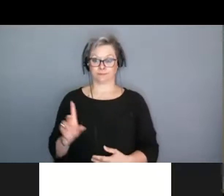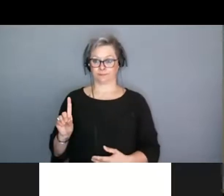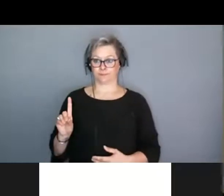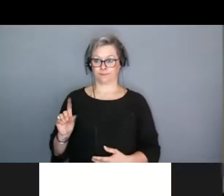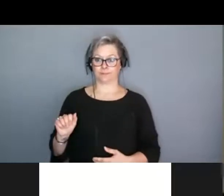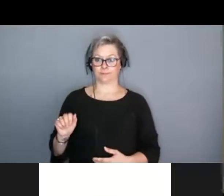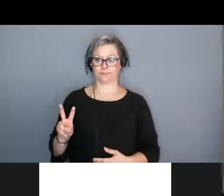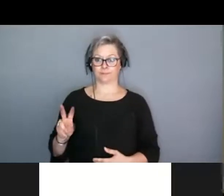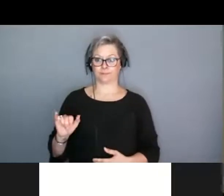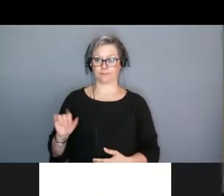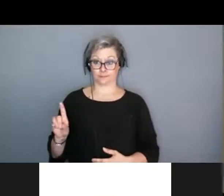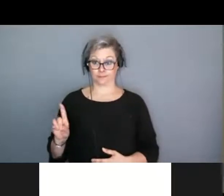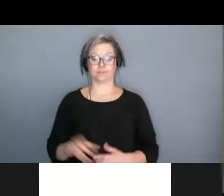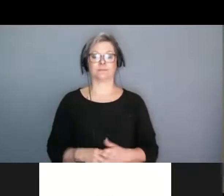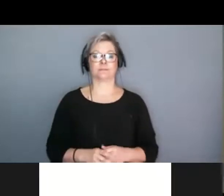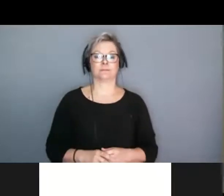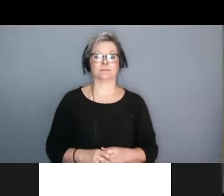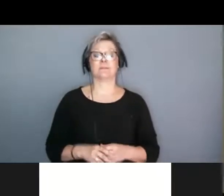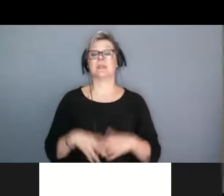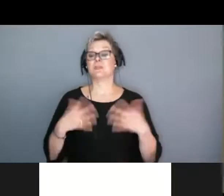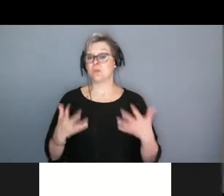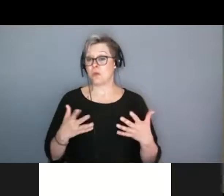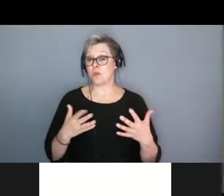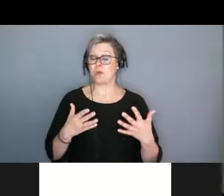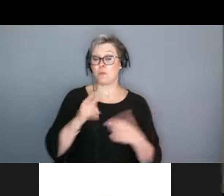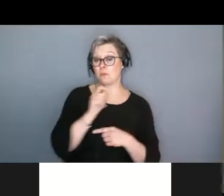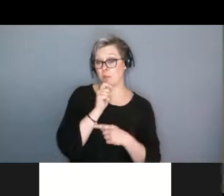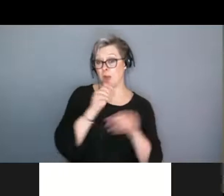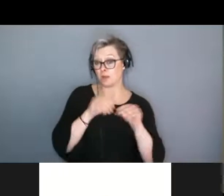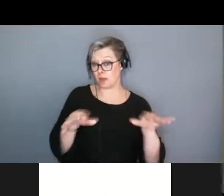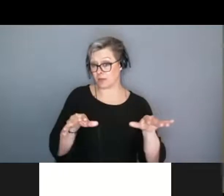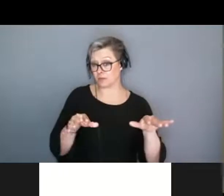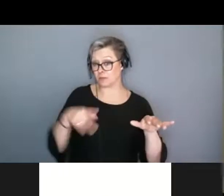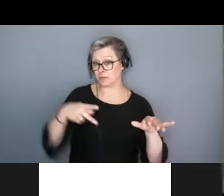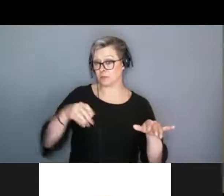podcast, and certainly at the end, we give